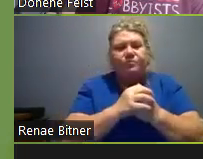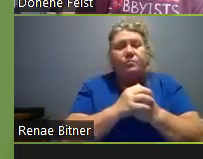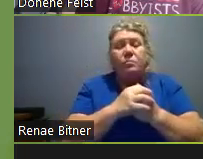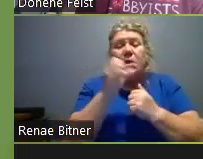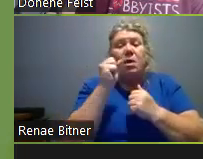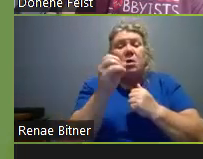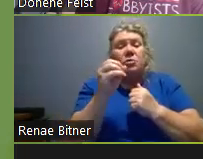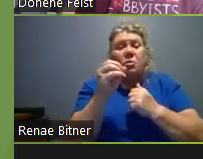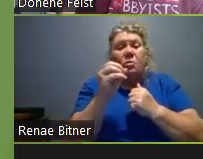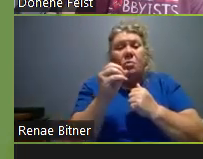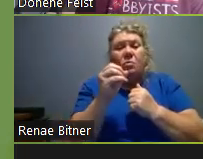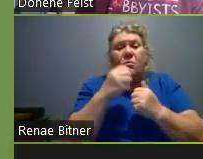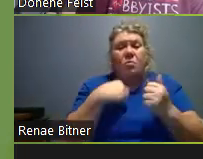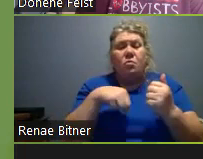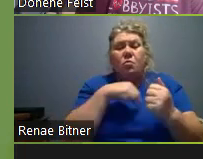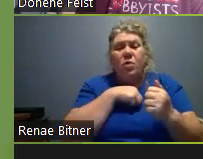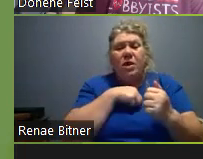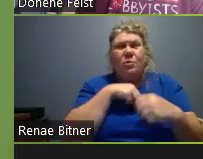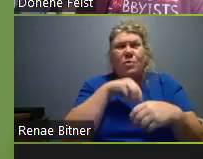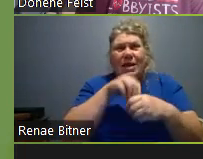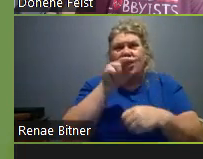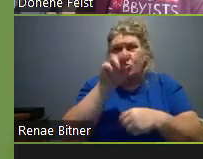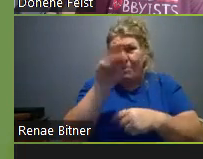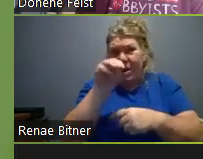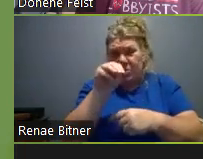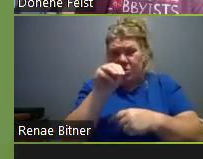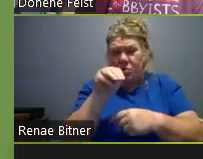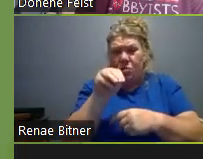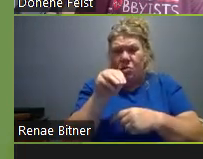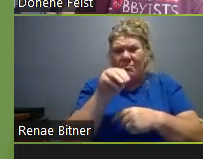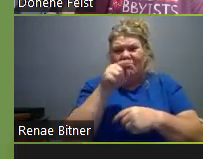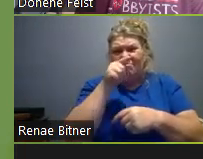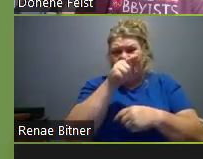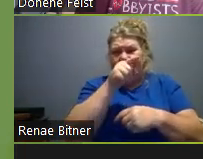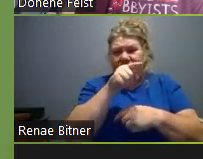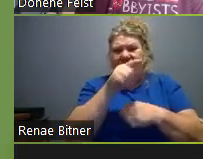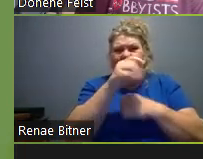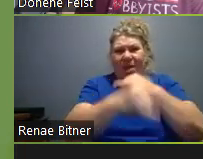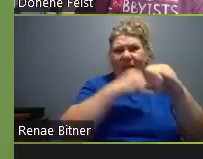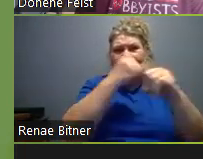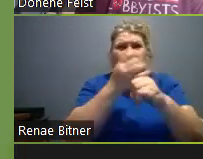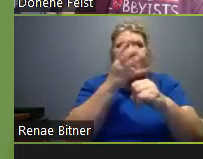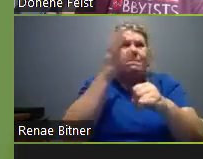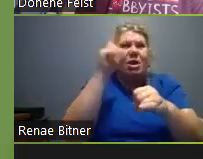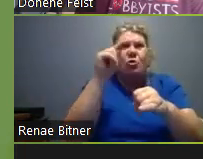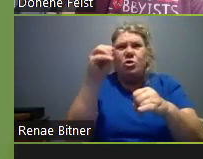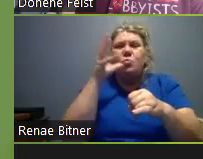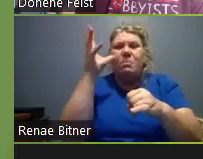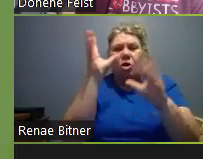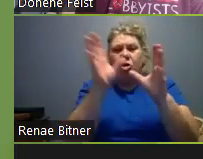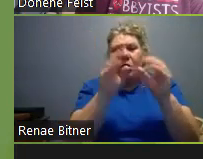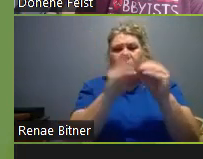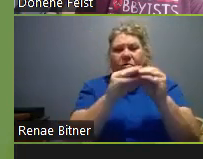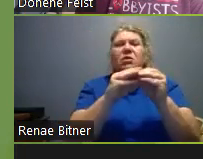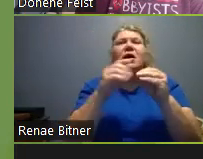So again, we were in New Mexico and at this international parent to parent. And so I did start that